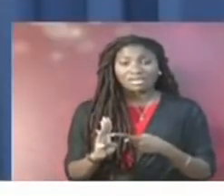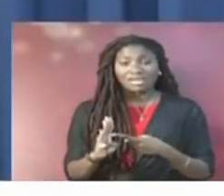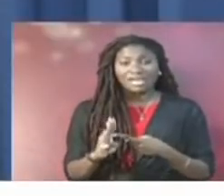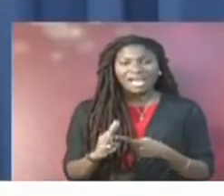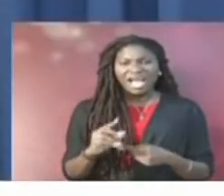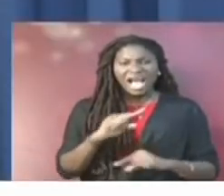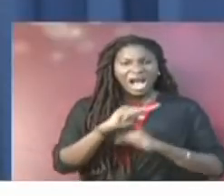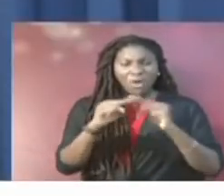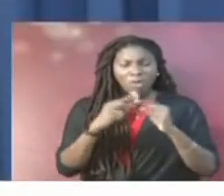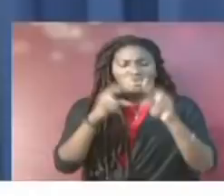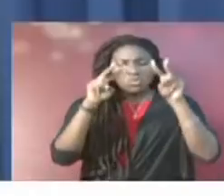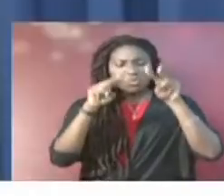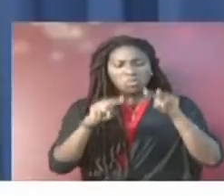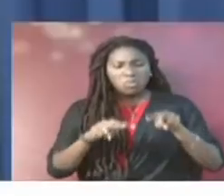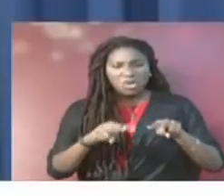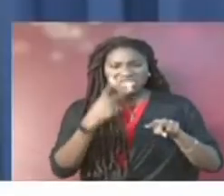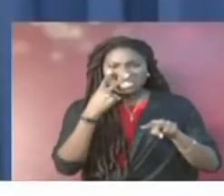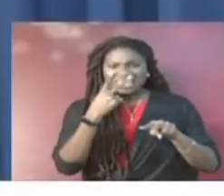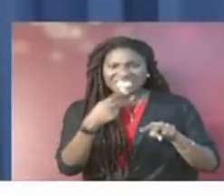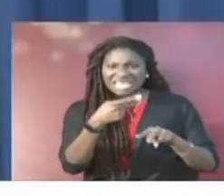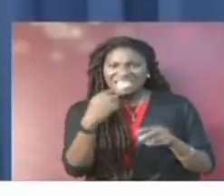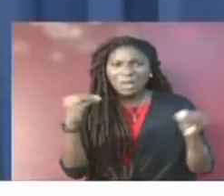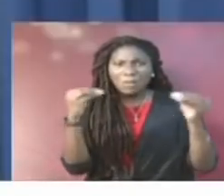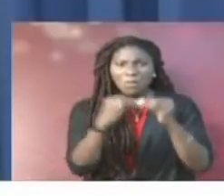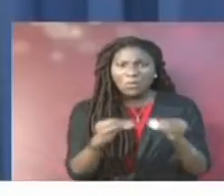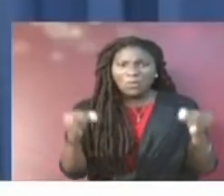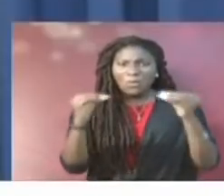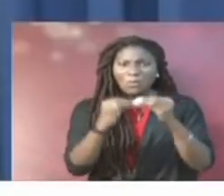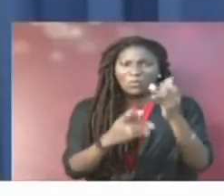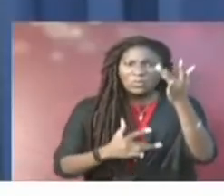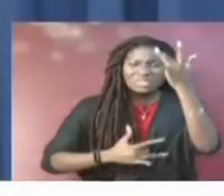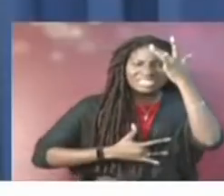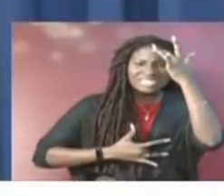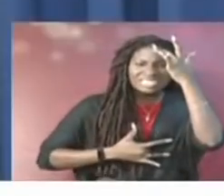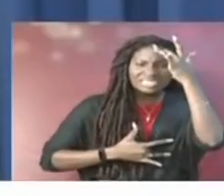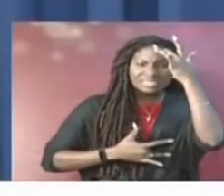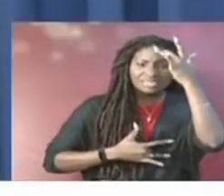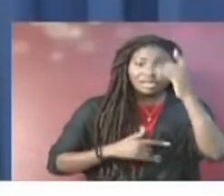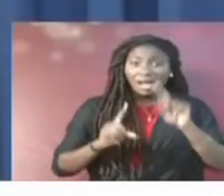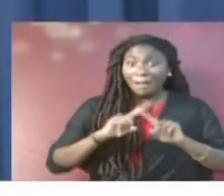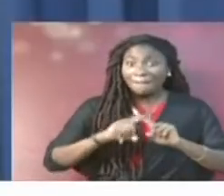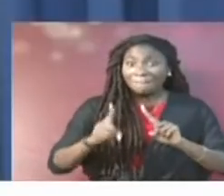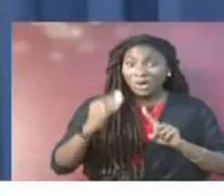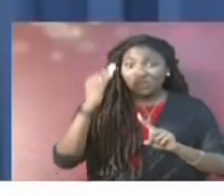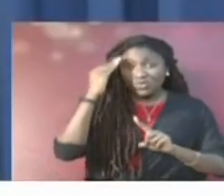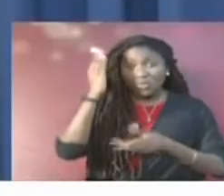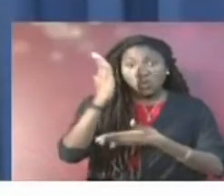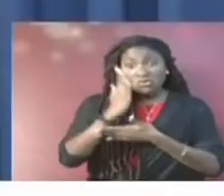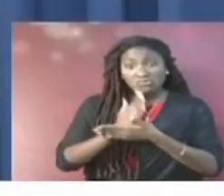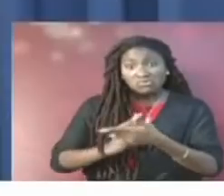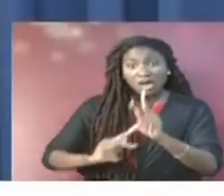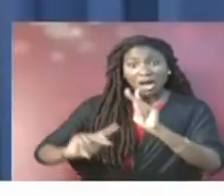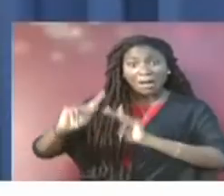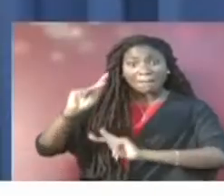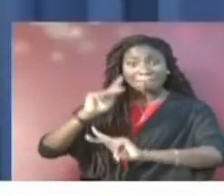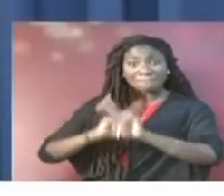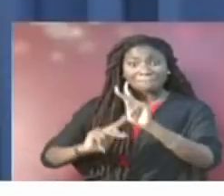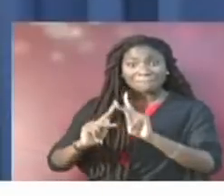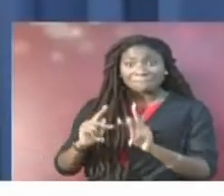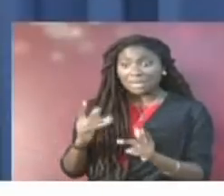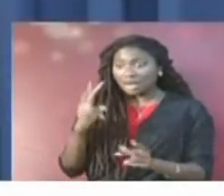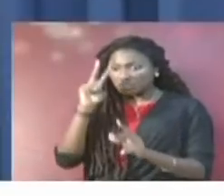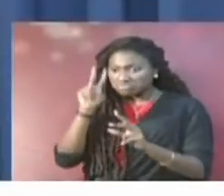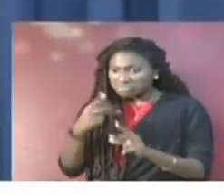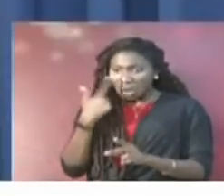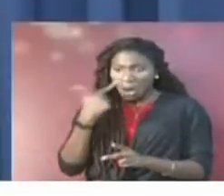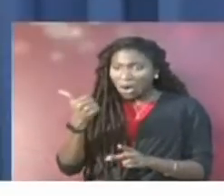means is that if you have higher viral loads with less symptoms, you can move through a population much faster. It is a recipe for quicker spread, and that's what we're seeing